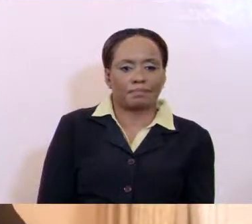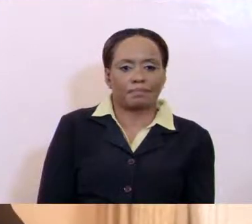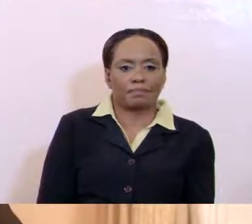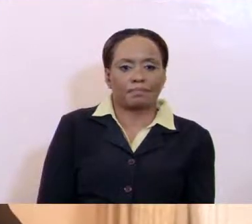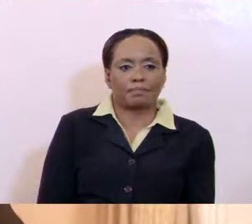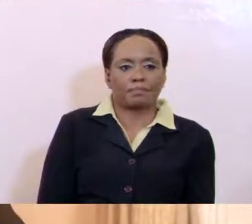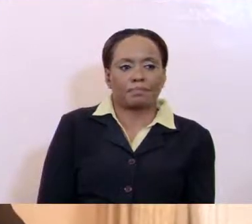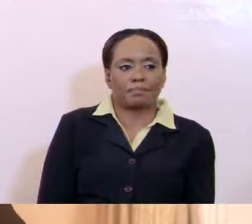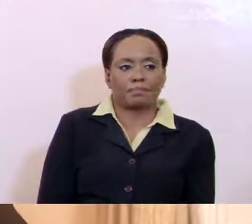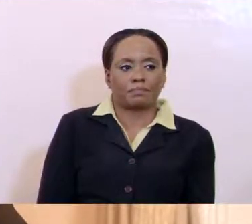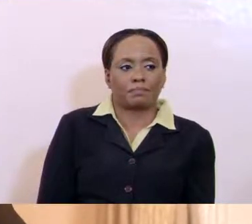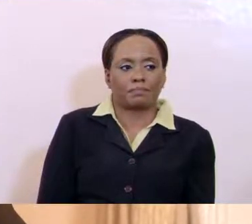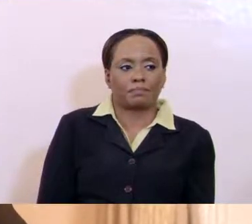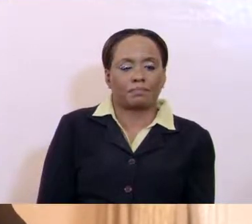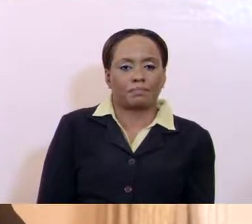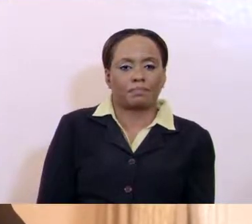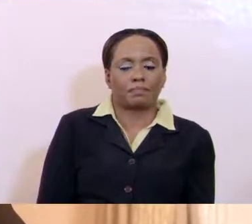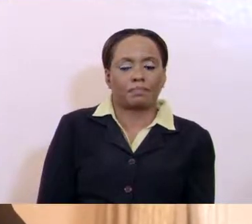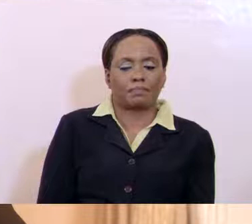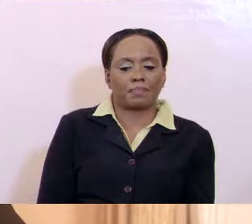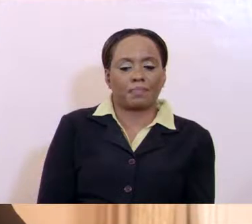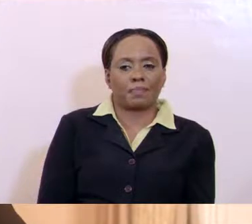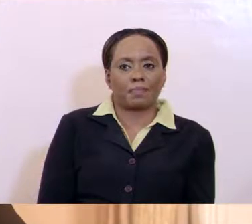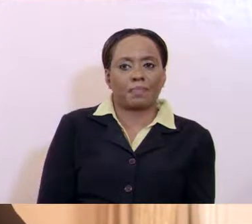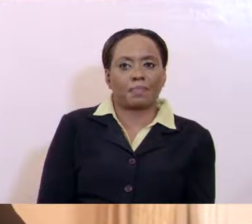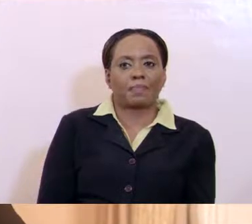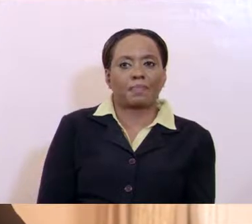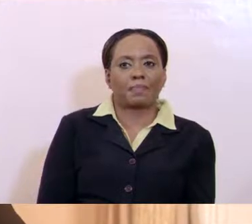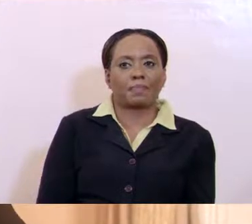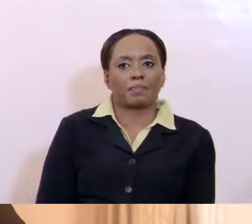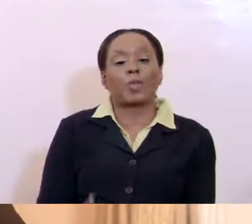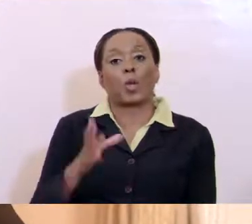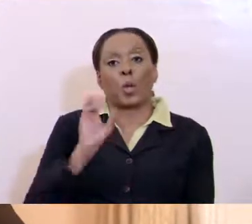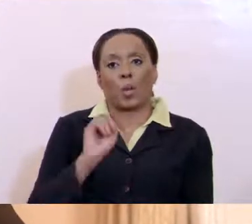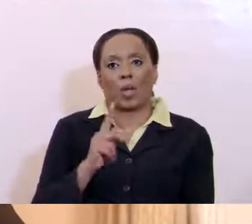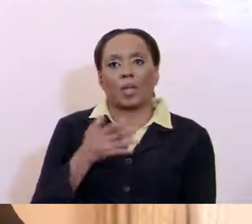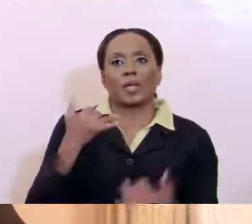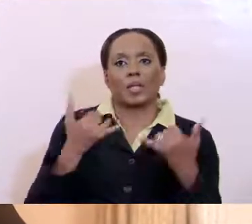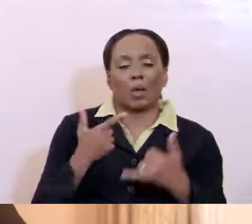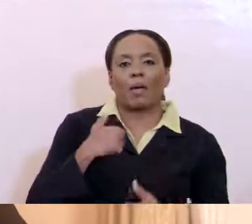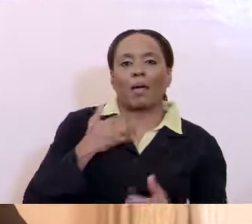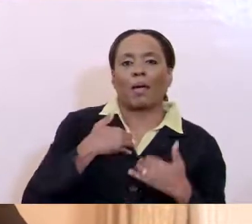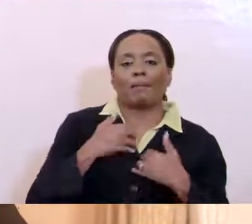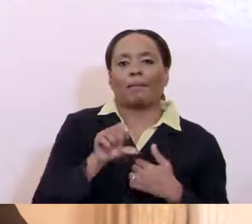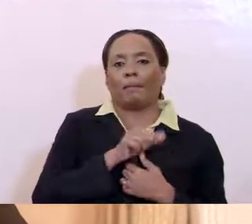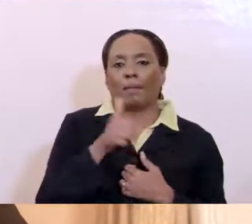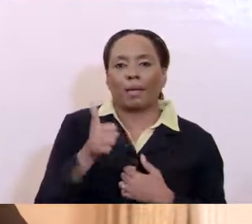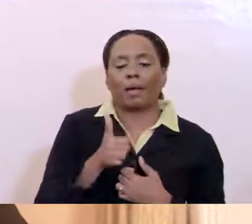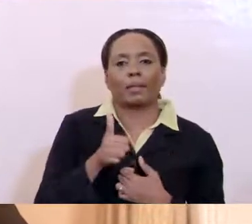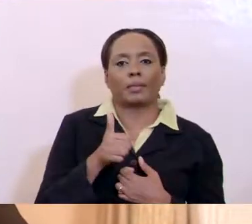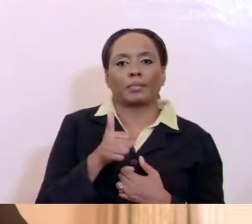I have an eagle-eared, I know there's eagle-eyed, but I'm saying eagle-eared,